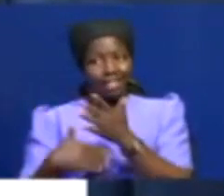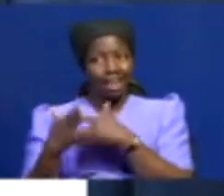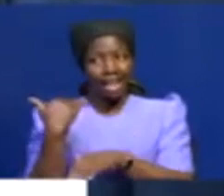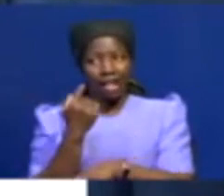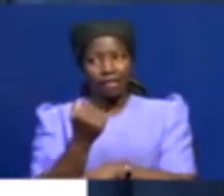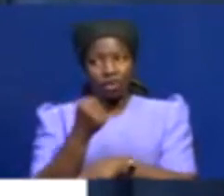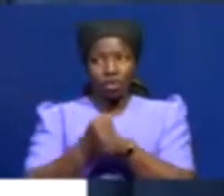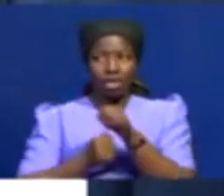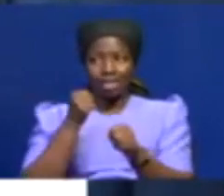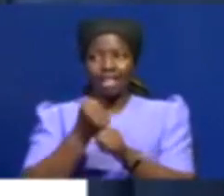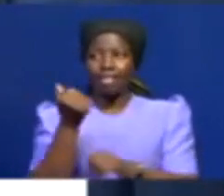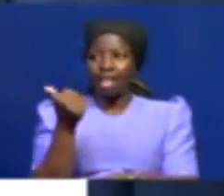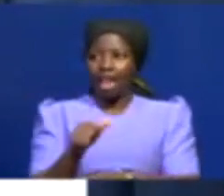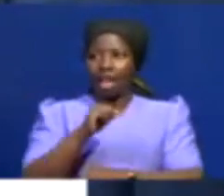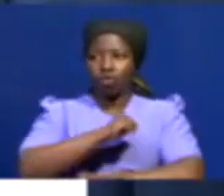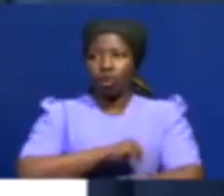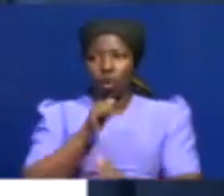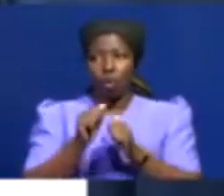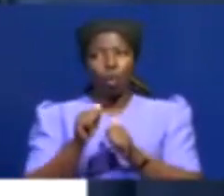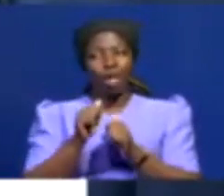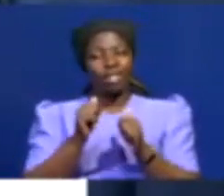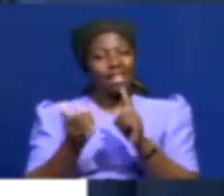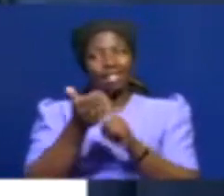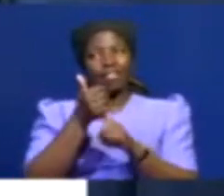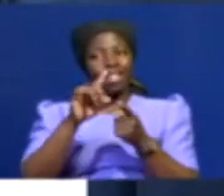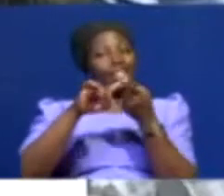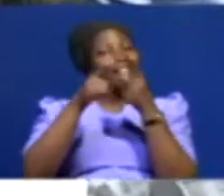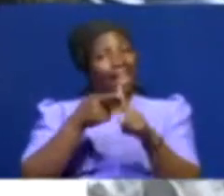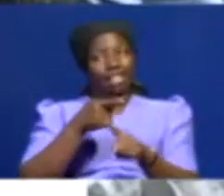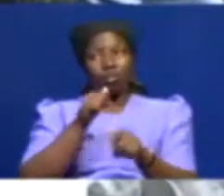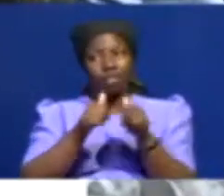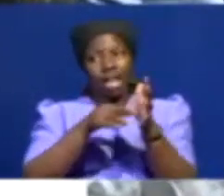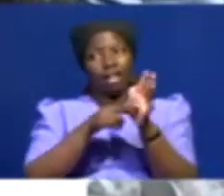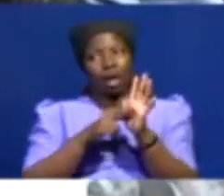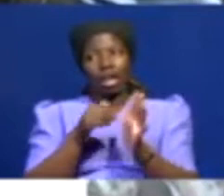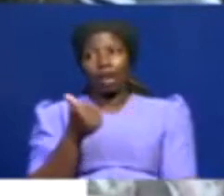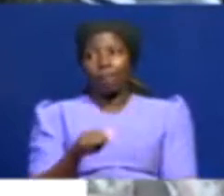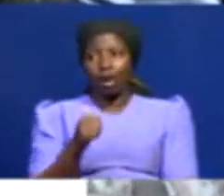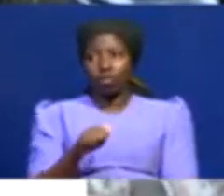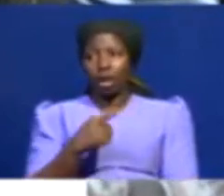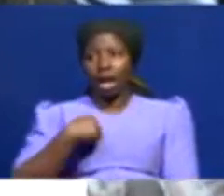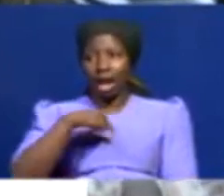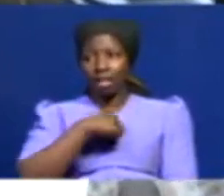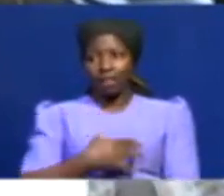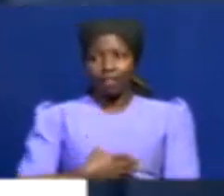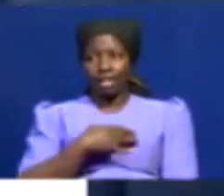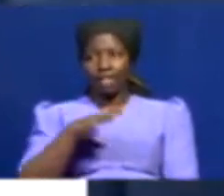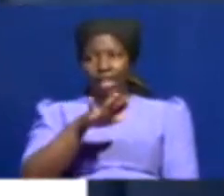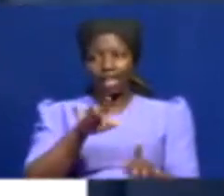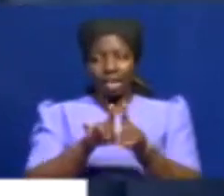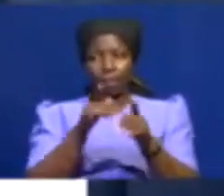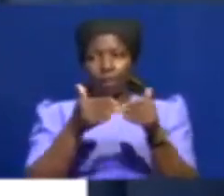years, any school that does not meet the standards that are required. We face the site, even before you build a